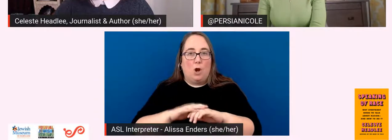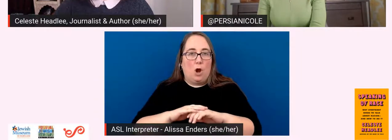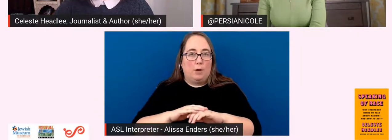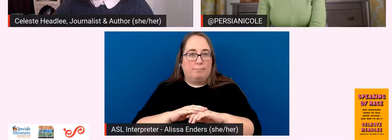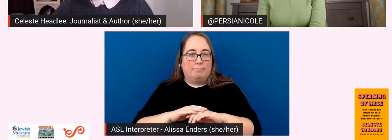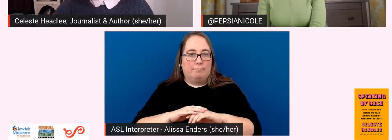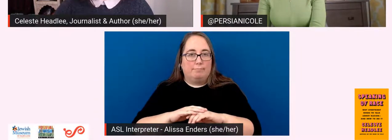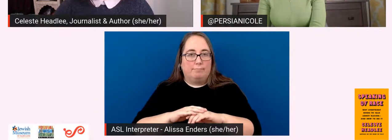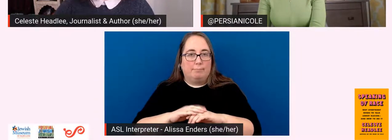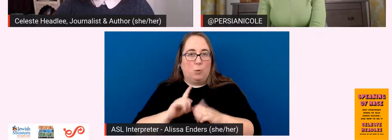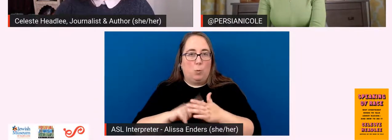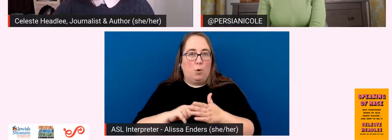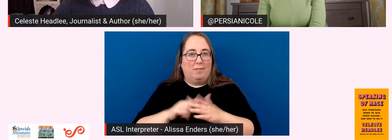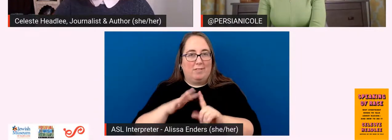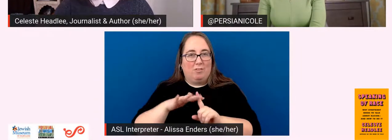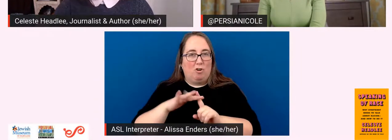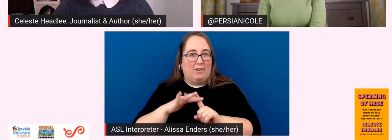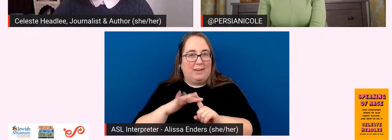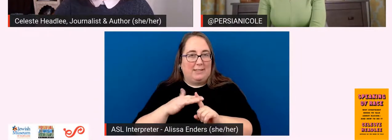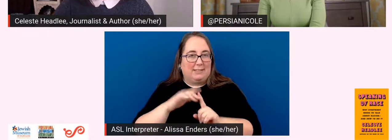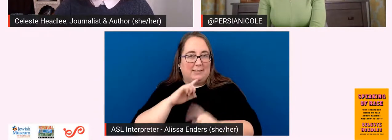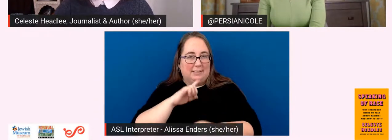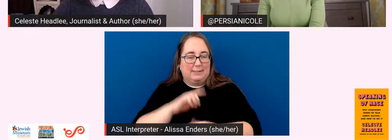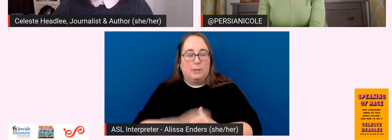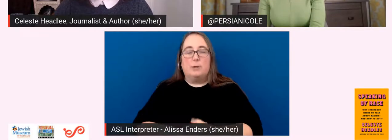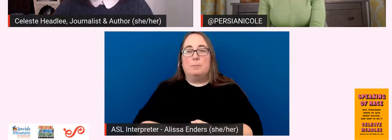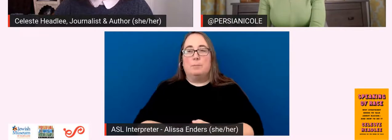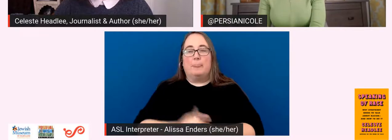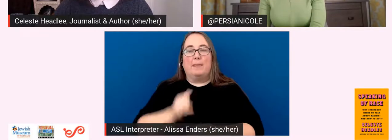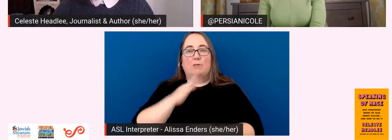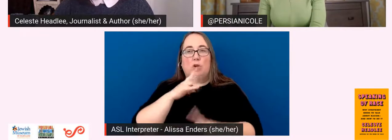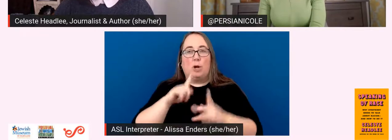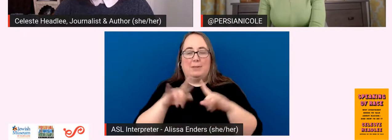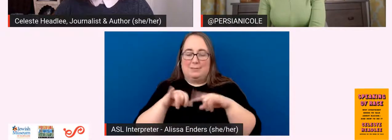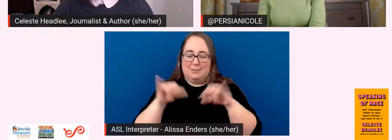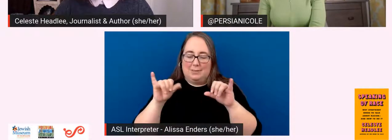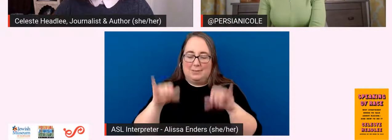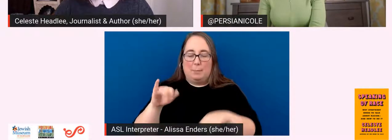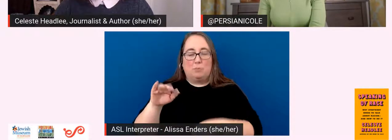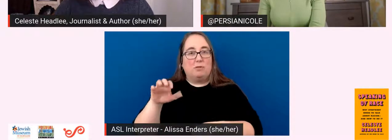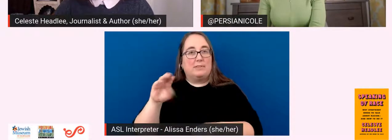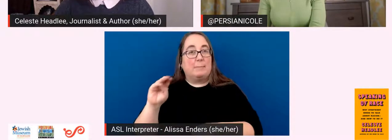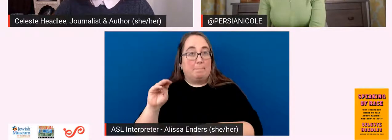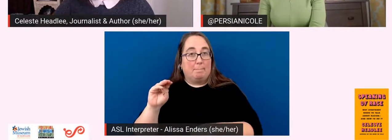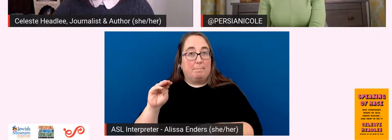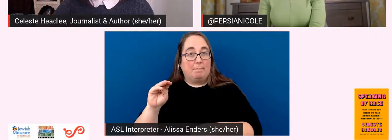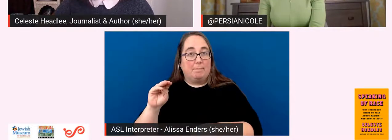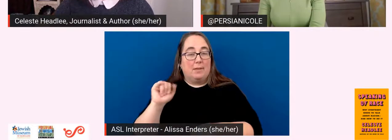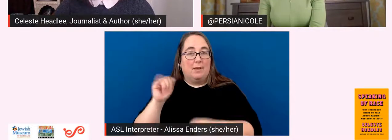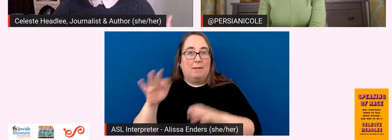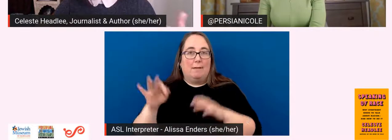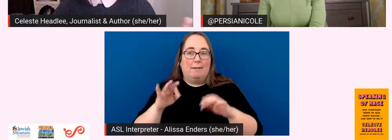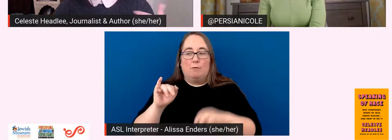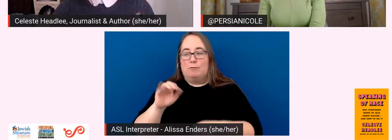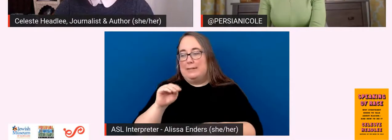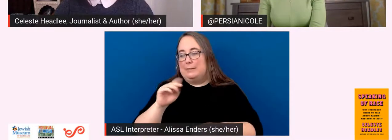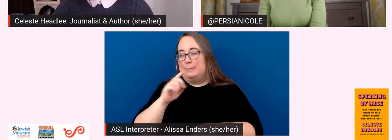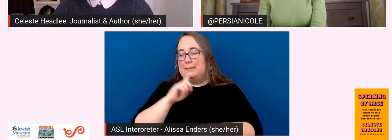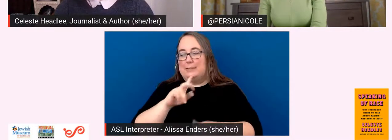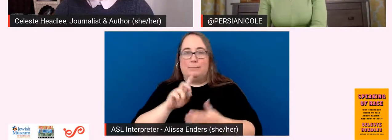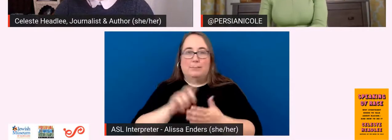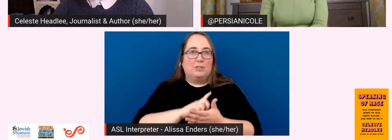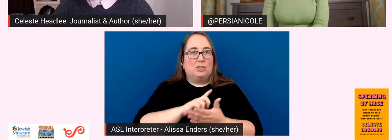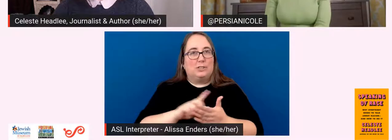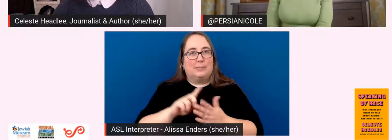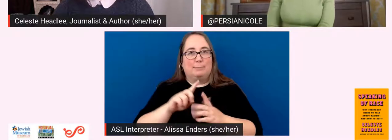the context is, right? So if we're talking about systemic racism, that's when you get a definition like racism is prejudice plus